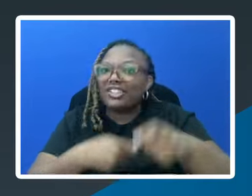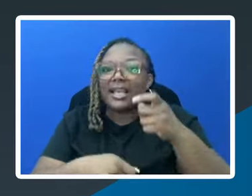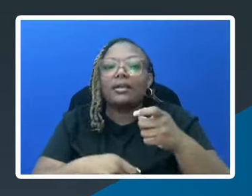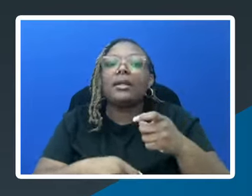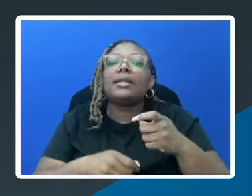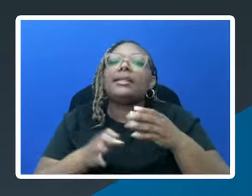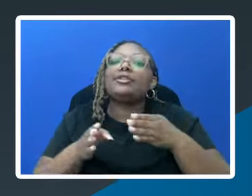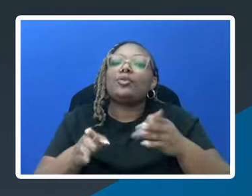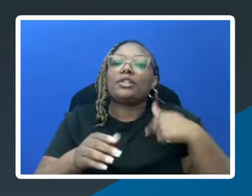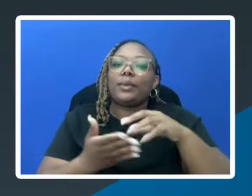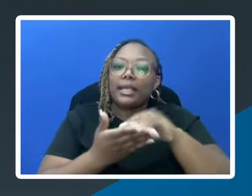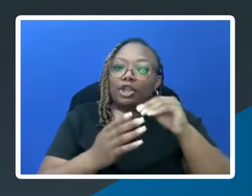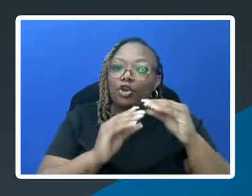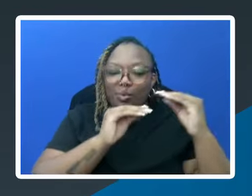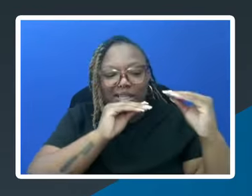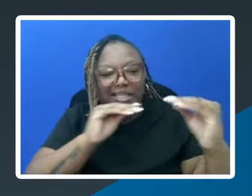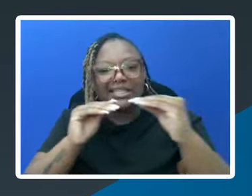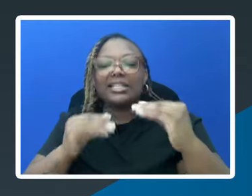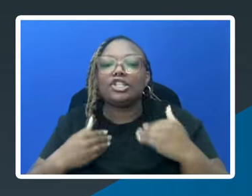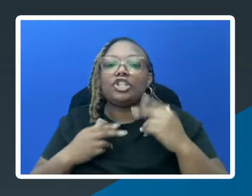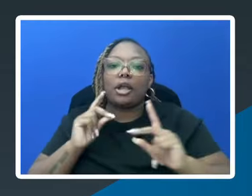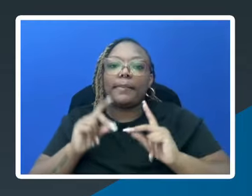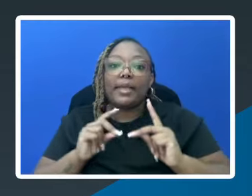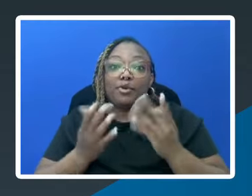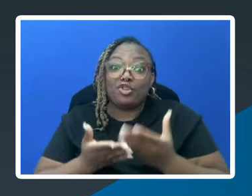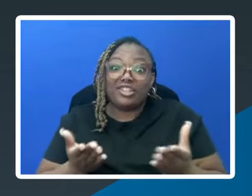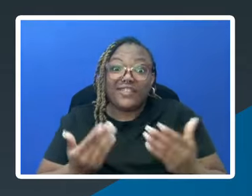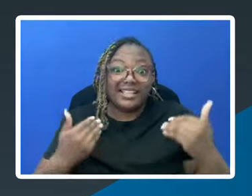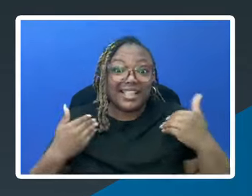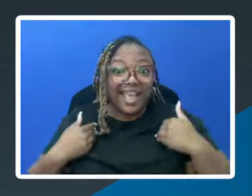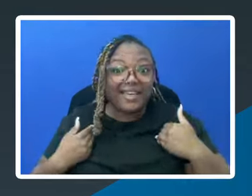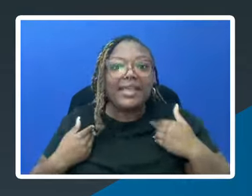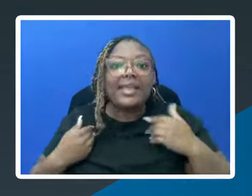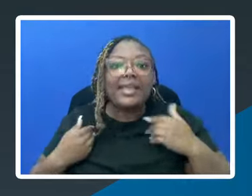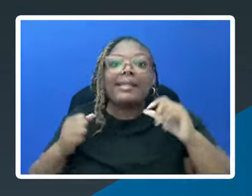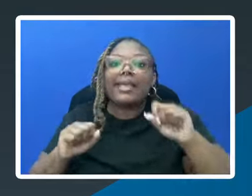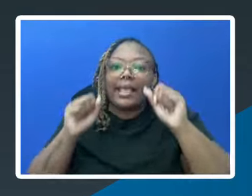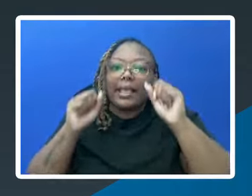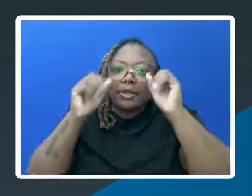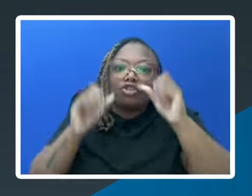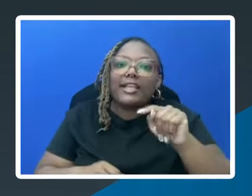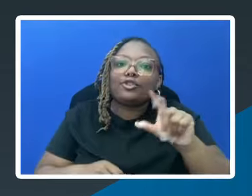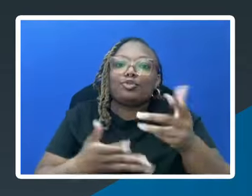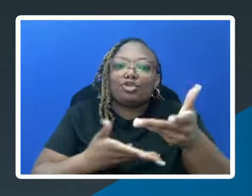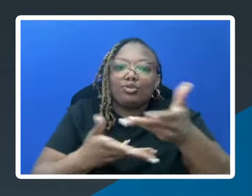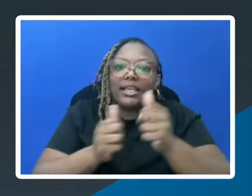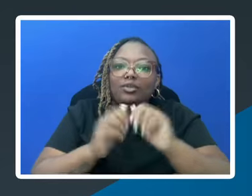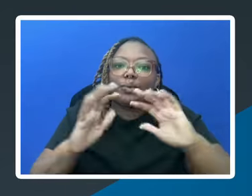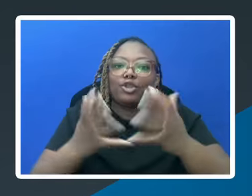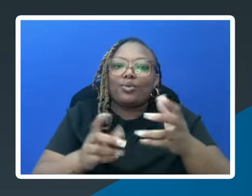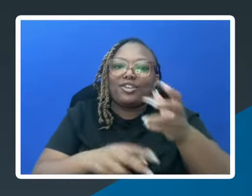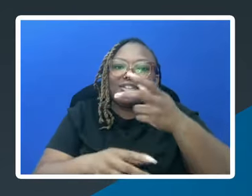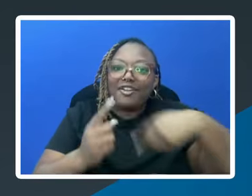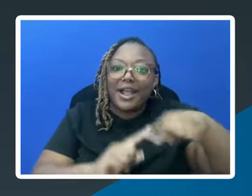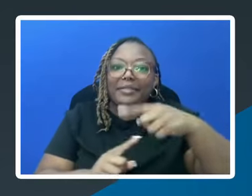teaching young people, modeling that these devices here, they can be great tools to engage with the world around them. Let me share one